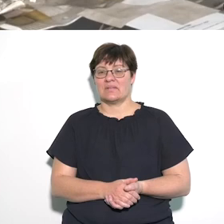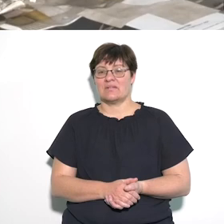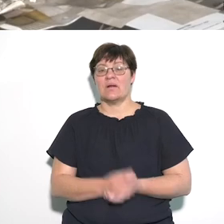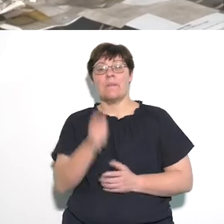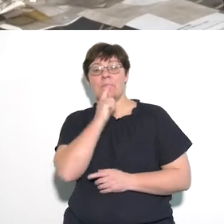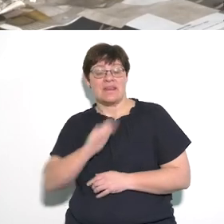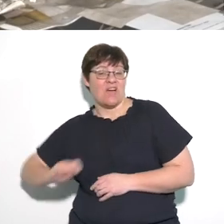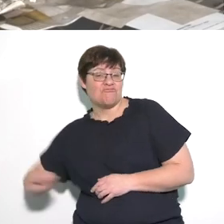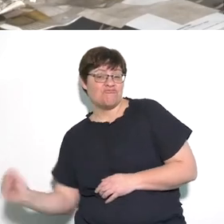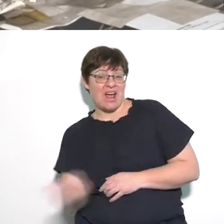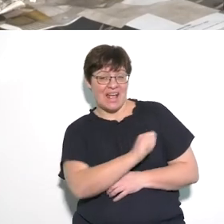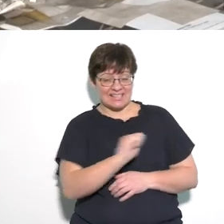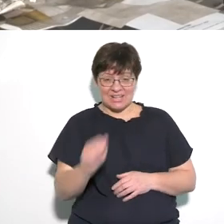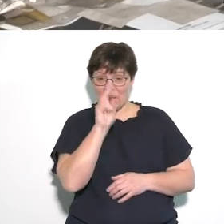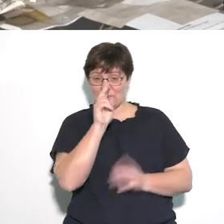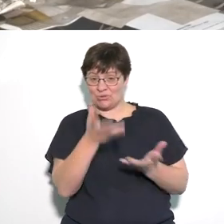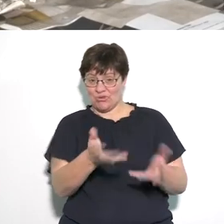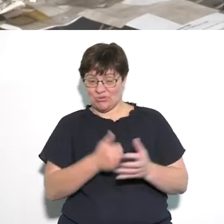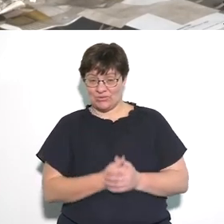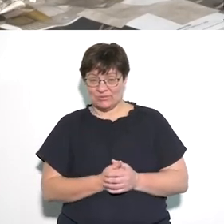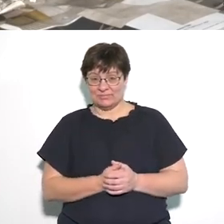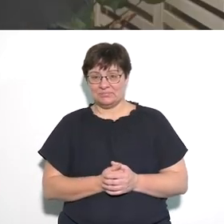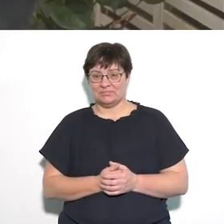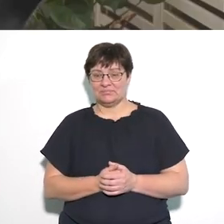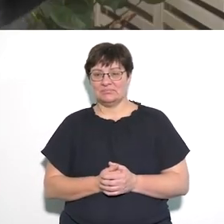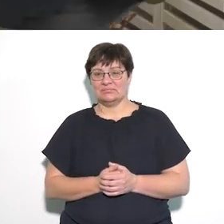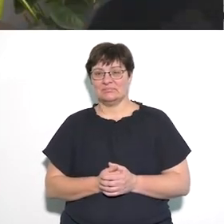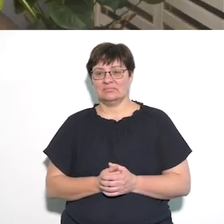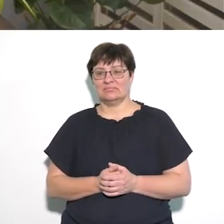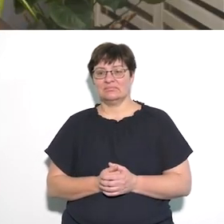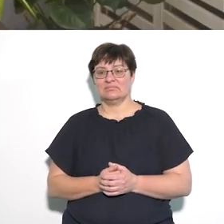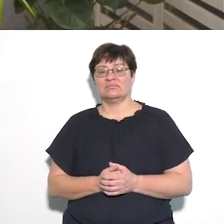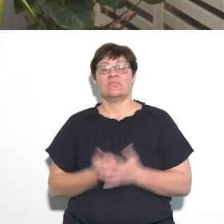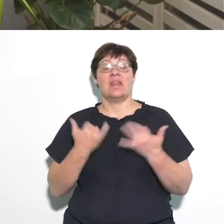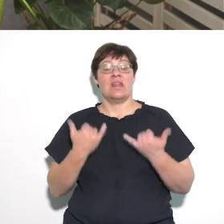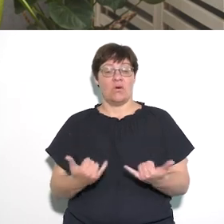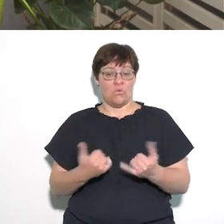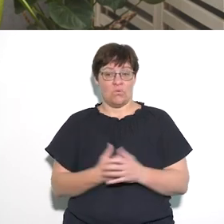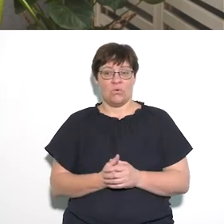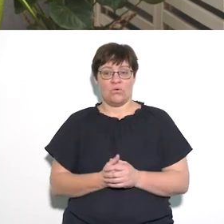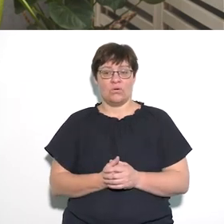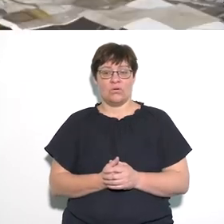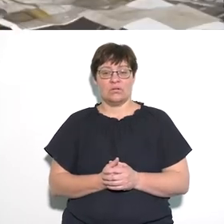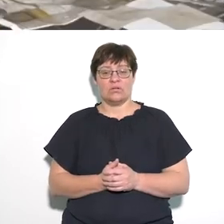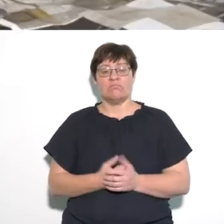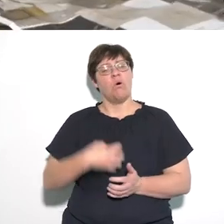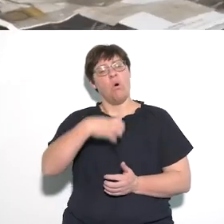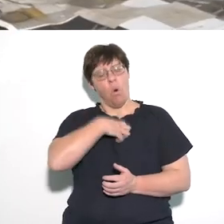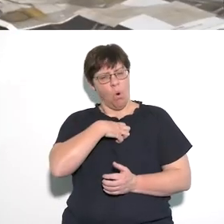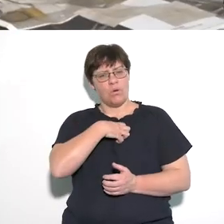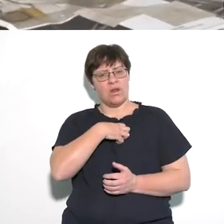This is how your tennis racket is going to look like at the end. So once you are done, you can then make your